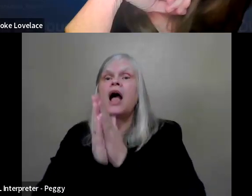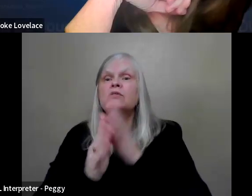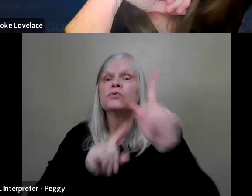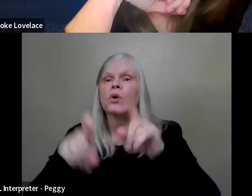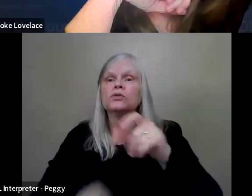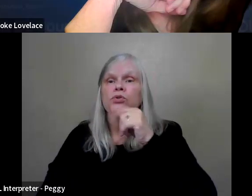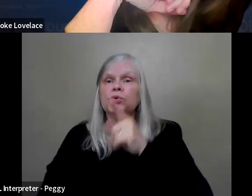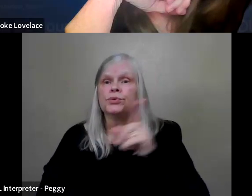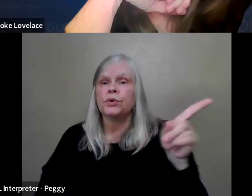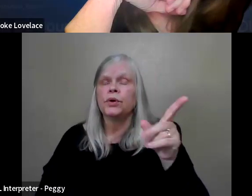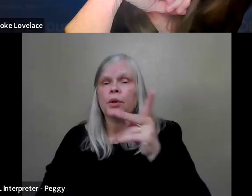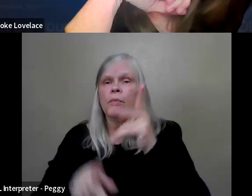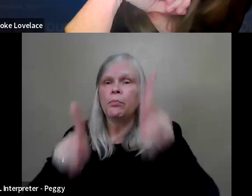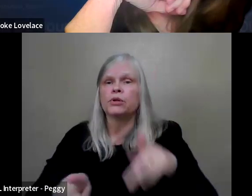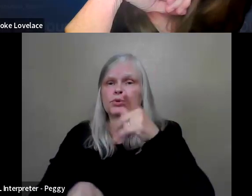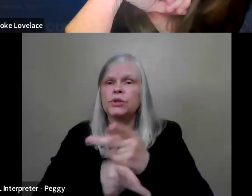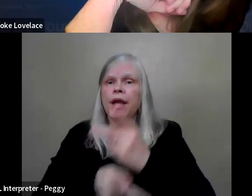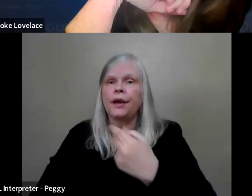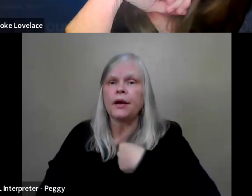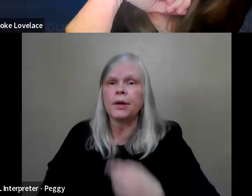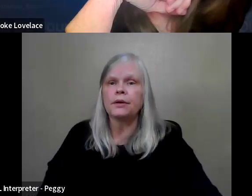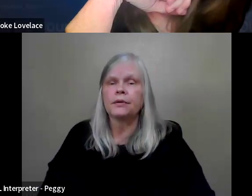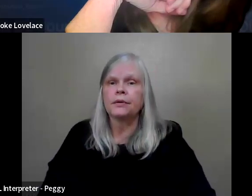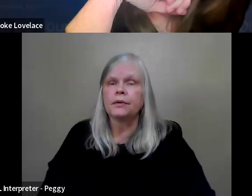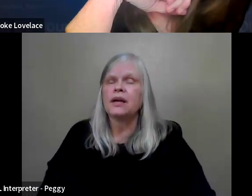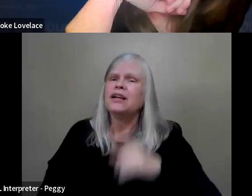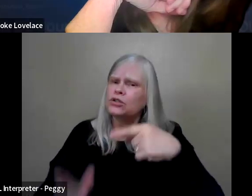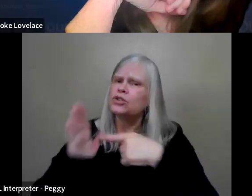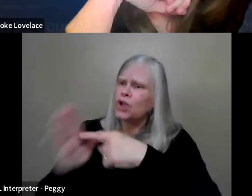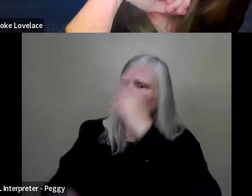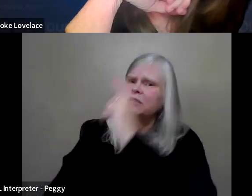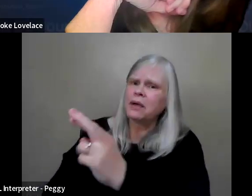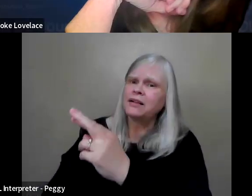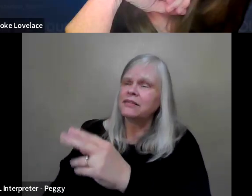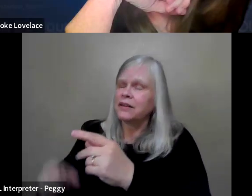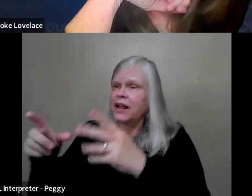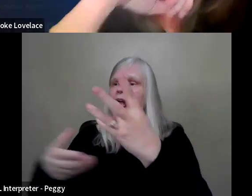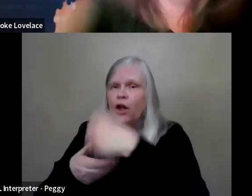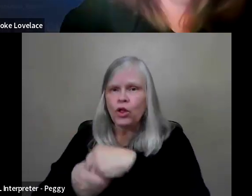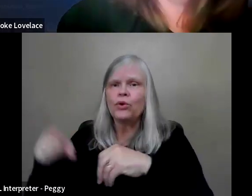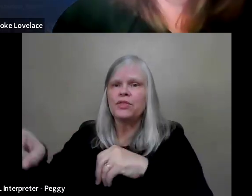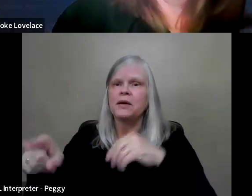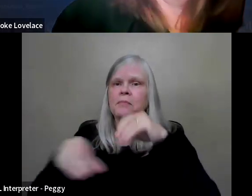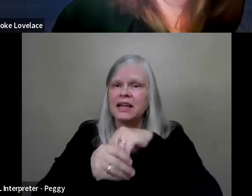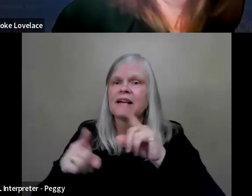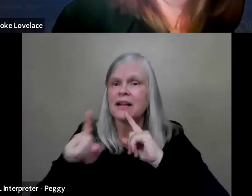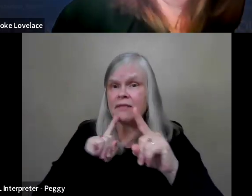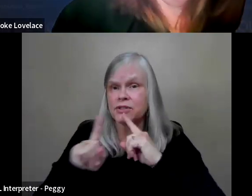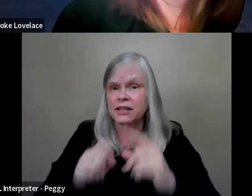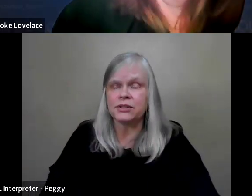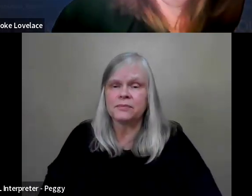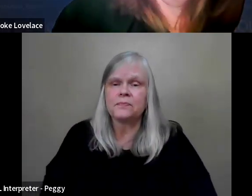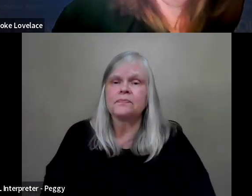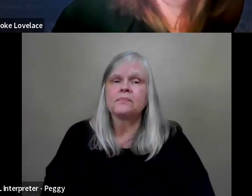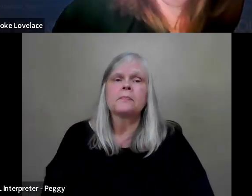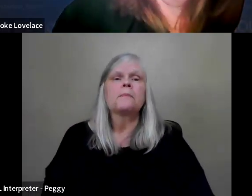that caregiver. So that's one way we can show them respect, is to include the person in conversation.